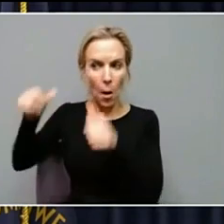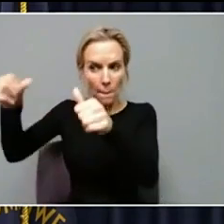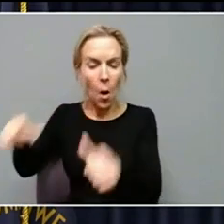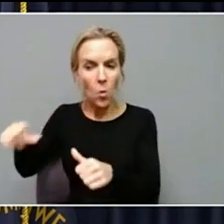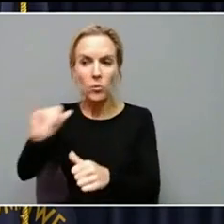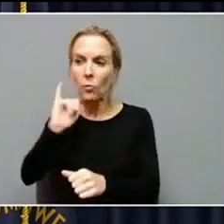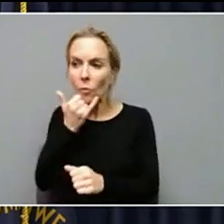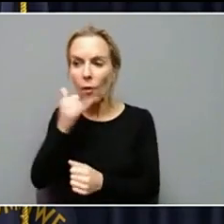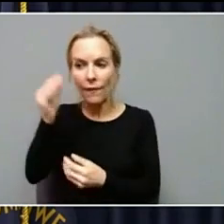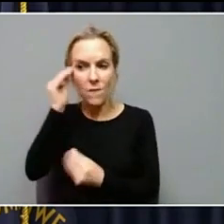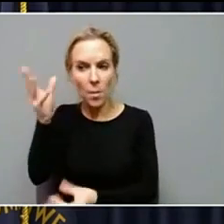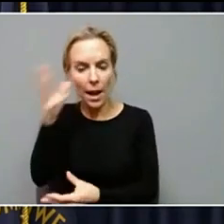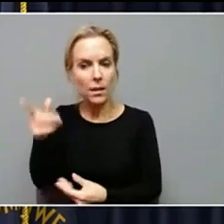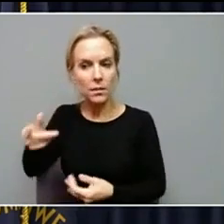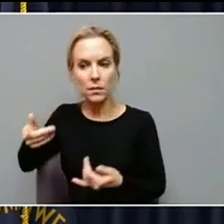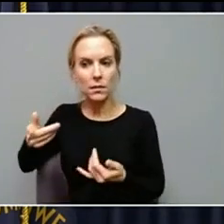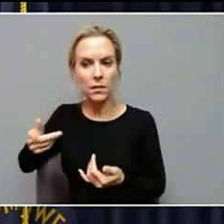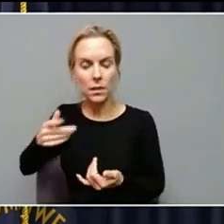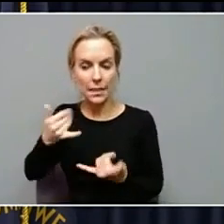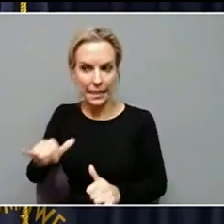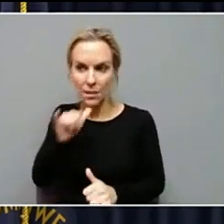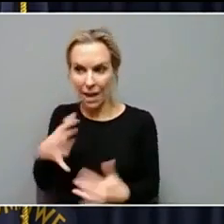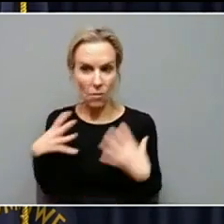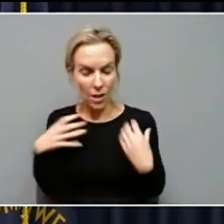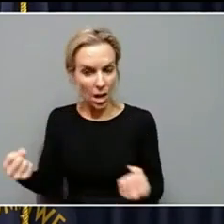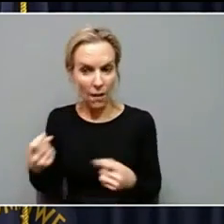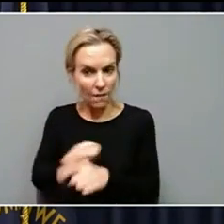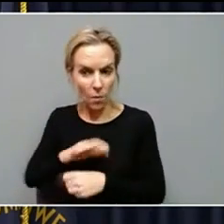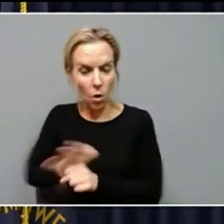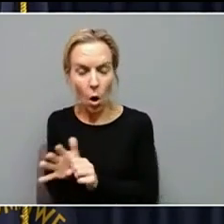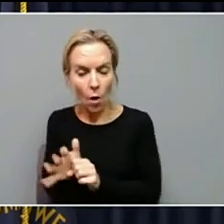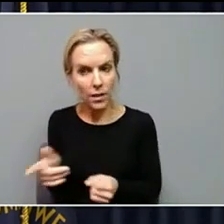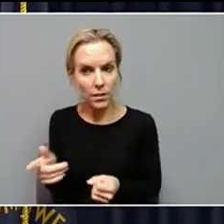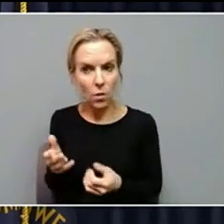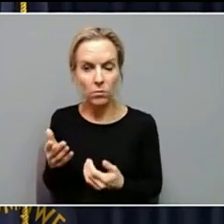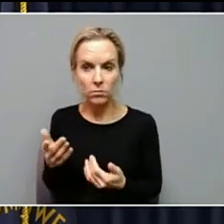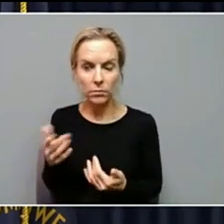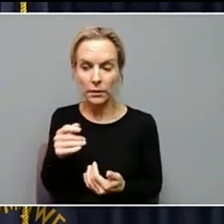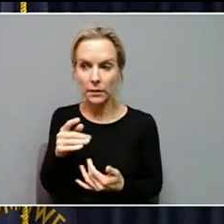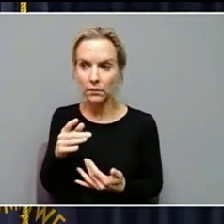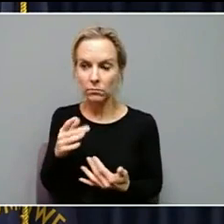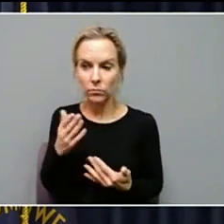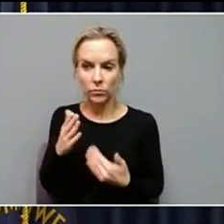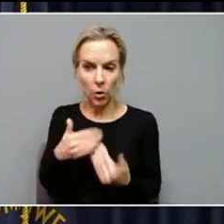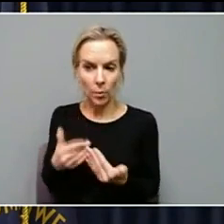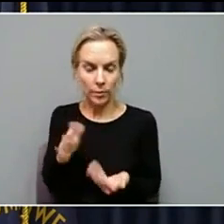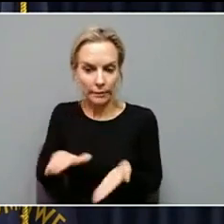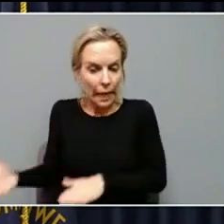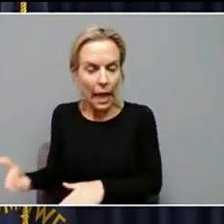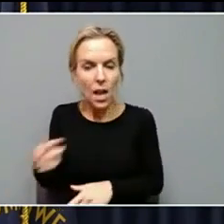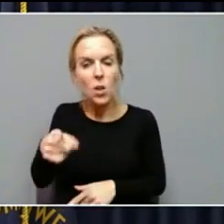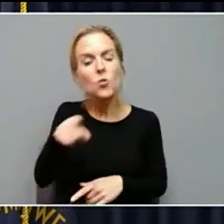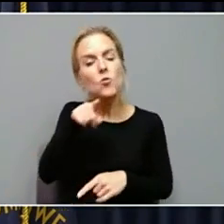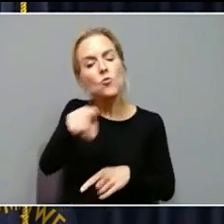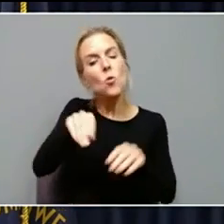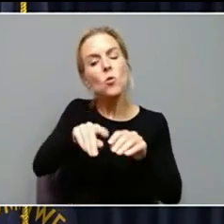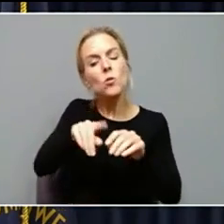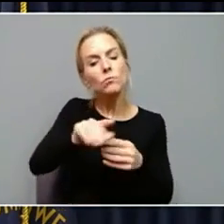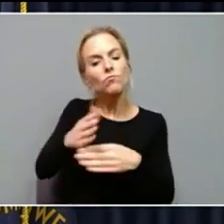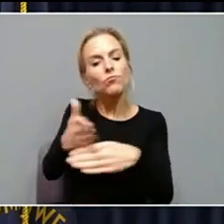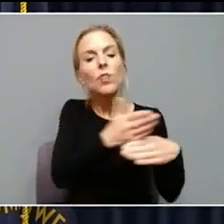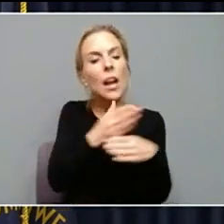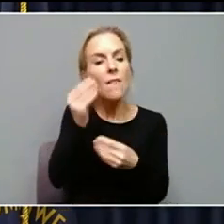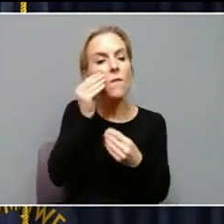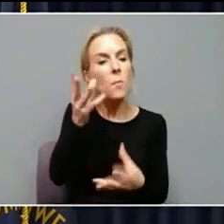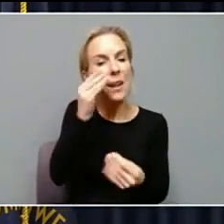Ethan still isn't fully better and barely survived. You know, if you're spreading misinformation that kills people, I think the very least that you can